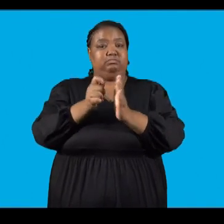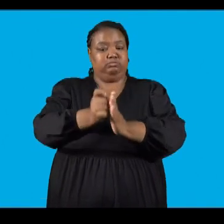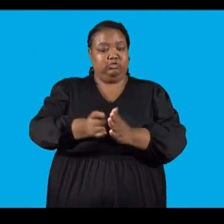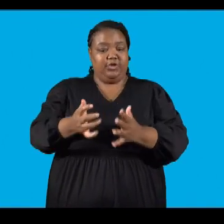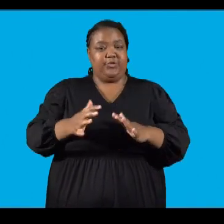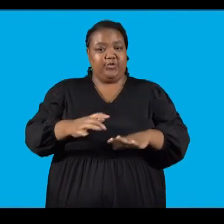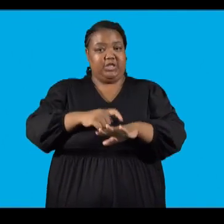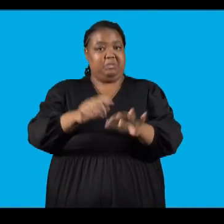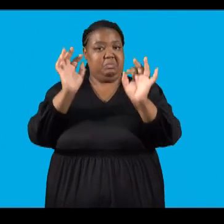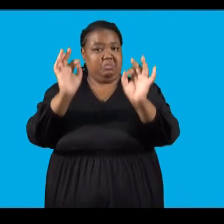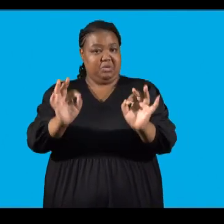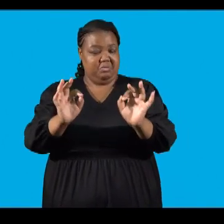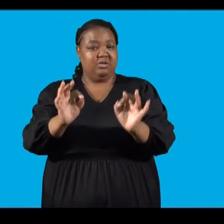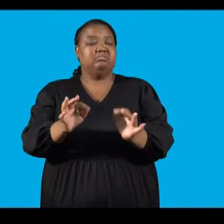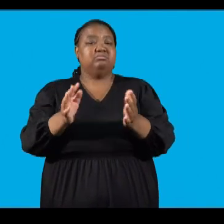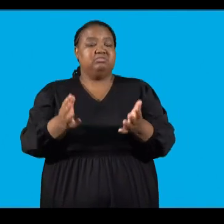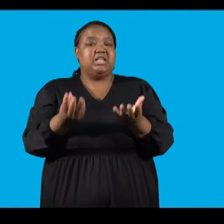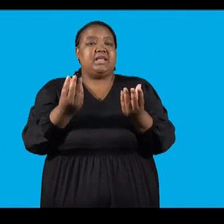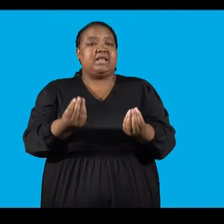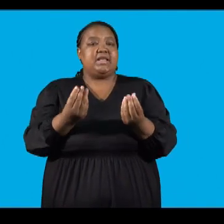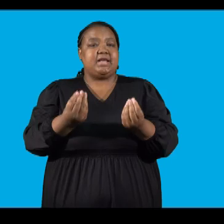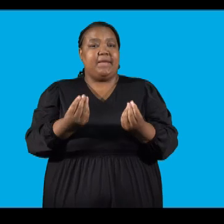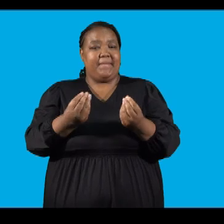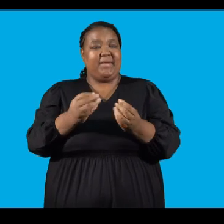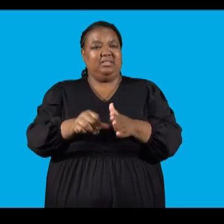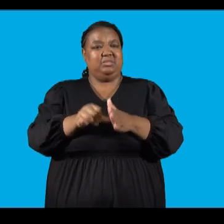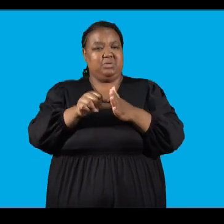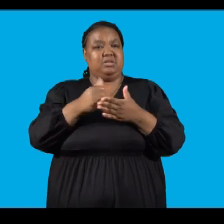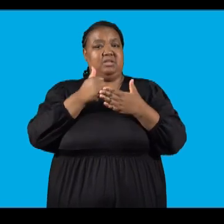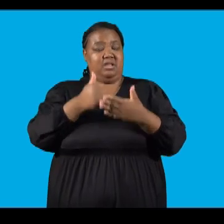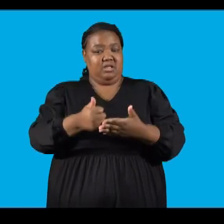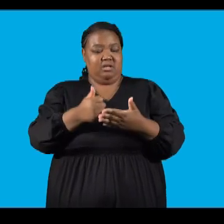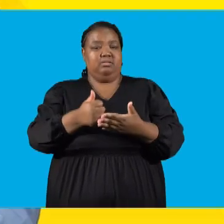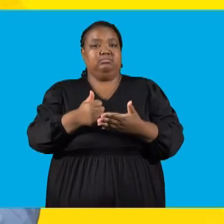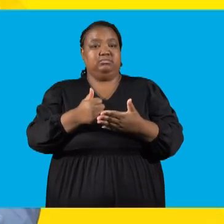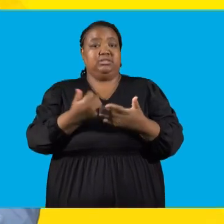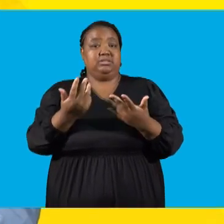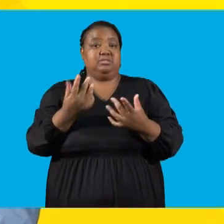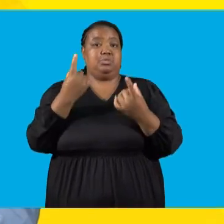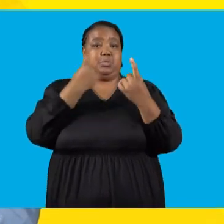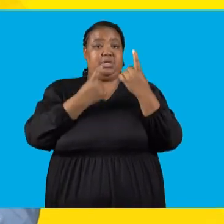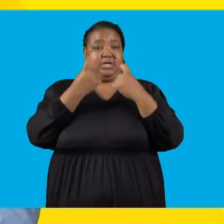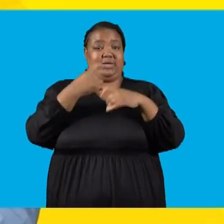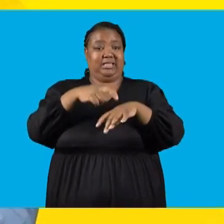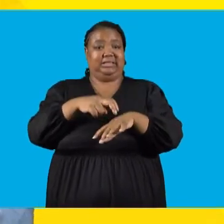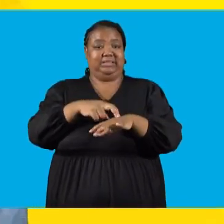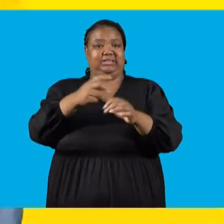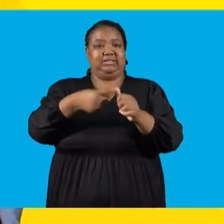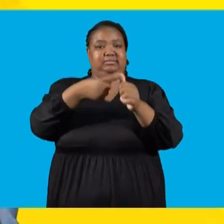as well as the fundamental numerical concepts and principles. They assist you in questions that